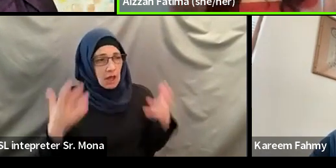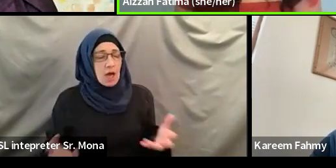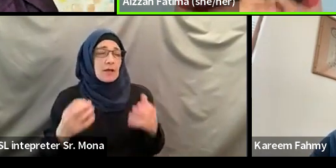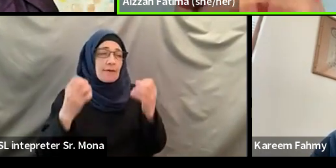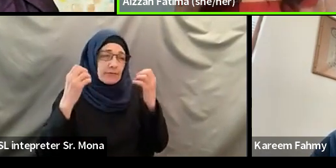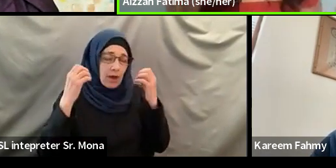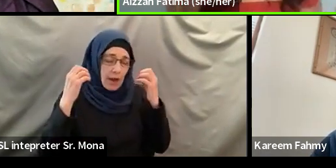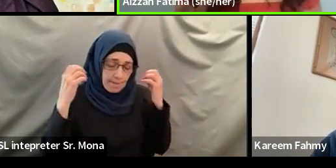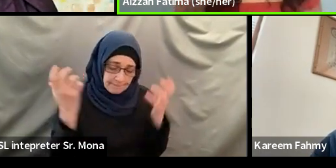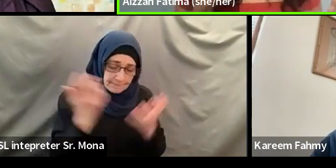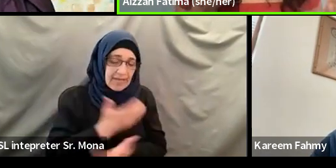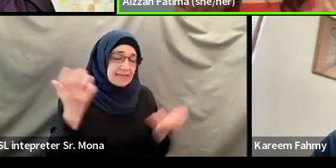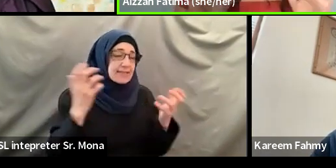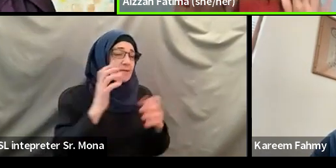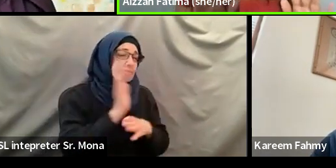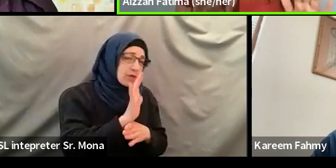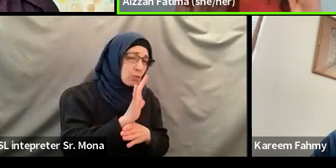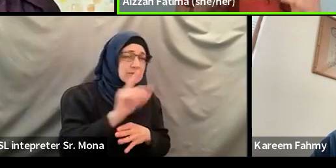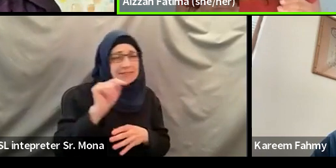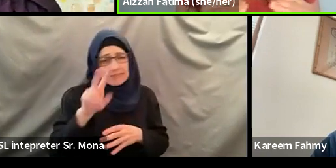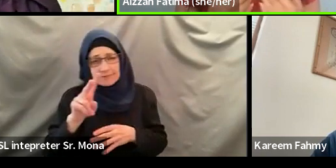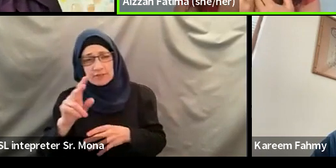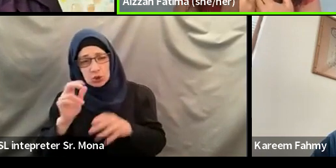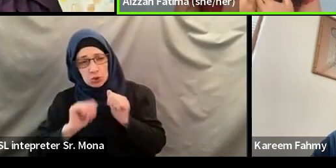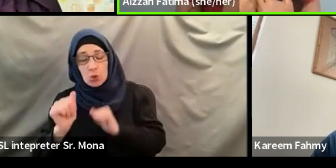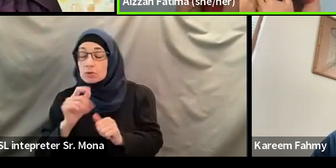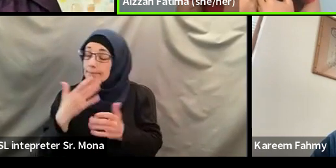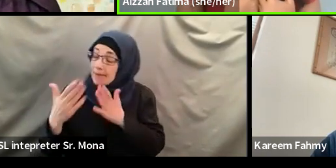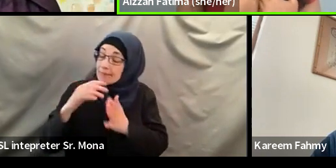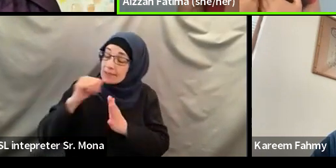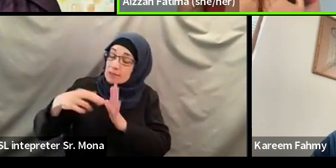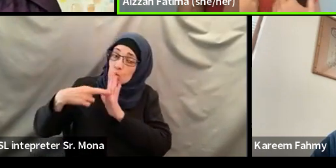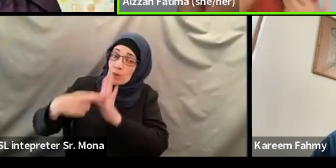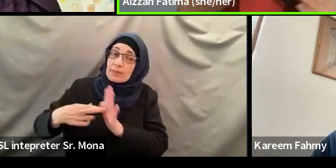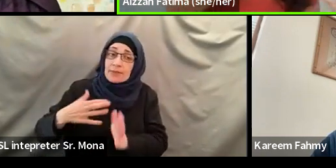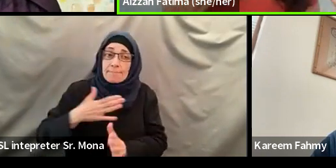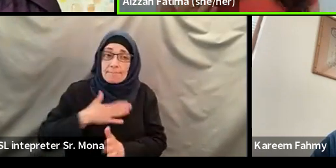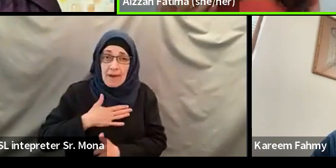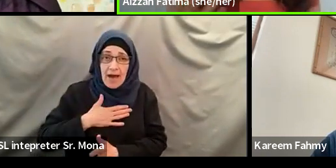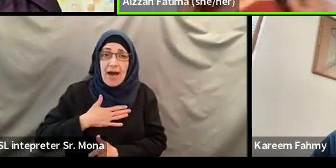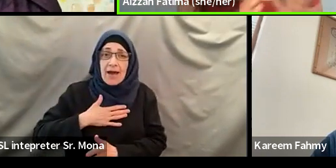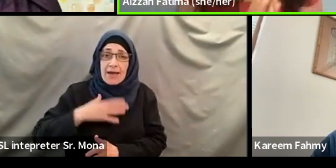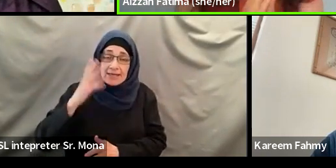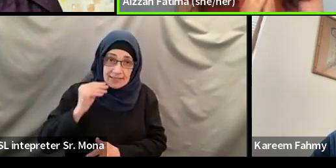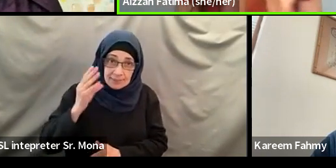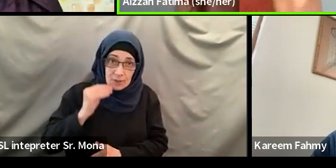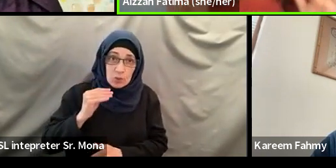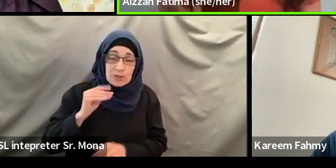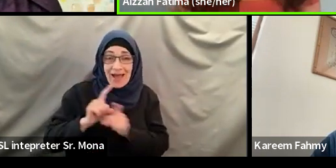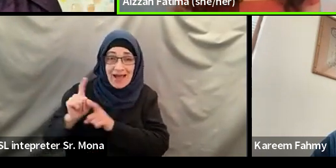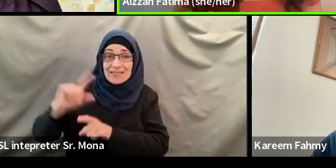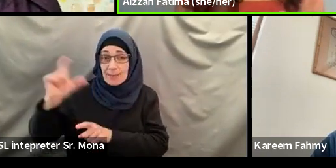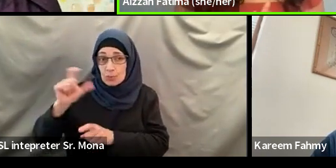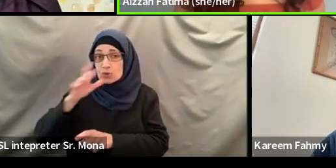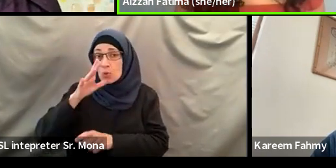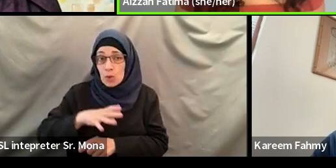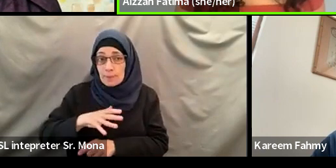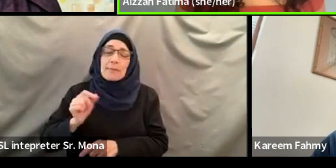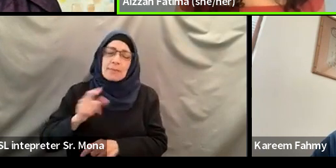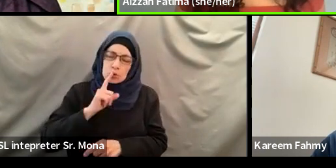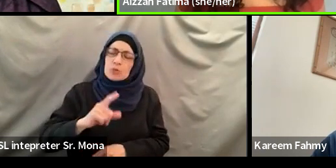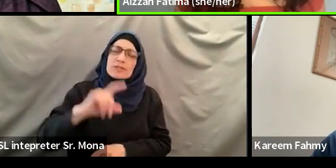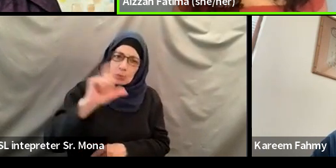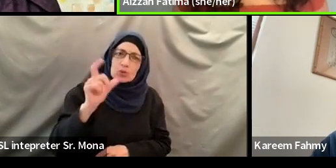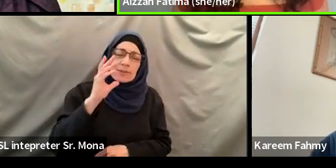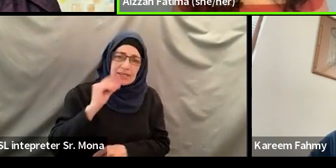films, TV shows, all this stuff, right? Again, it may not represent my experience of being a Muslim woman in the world, but it is a Muslim experience.